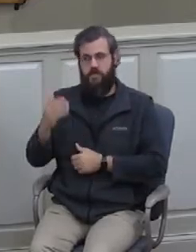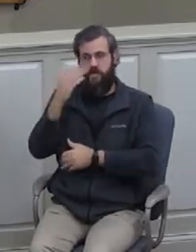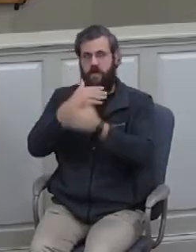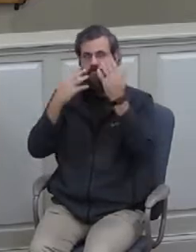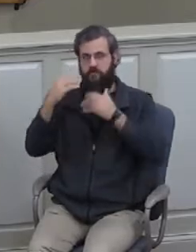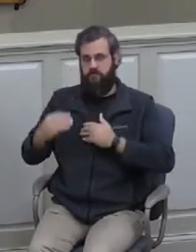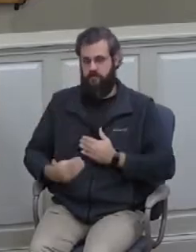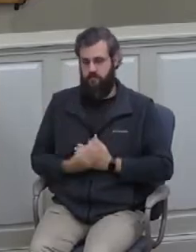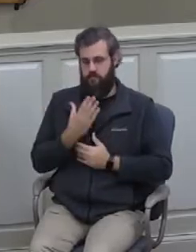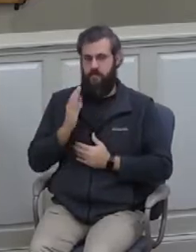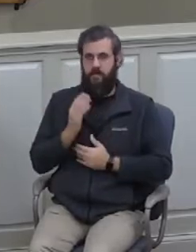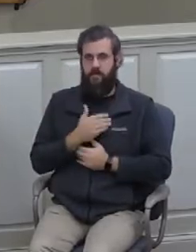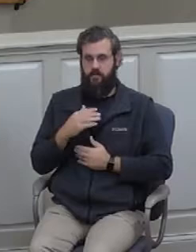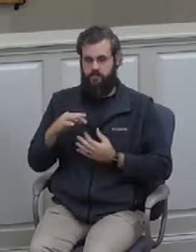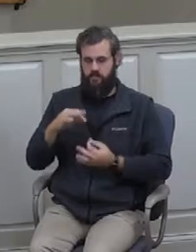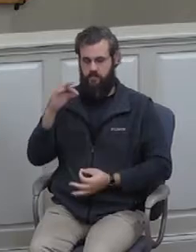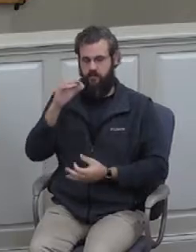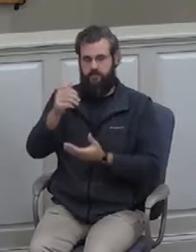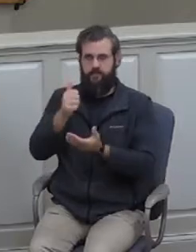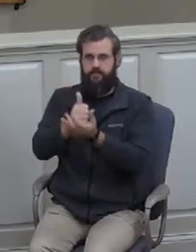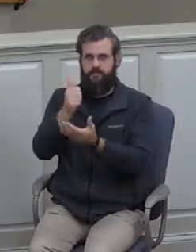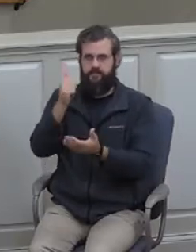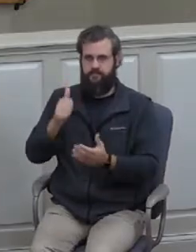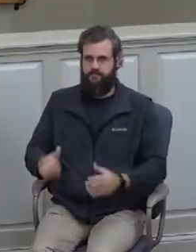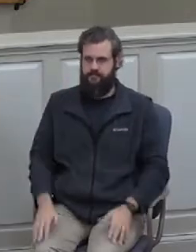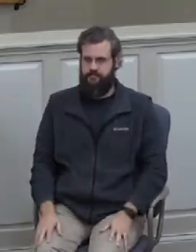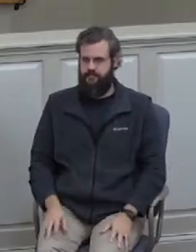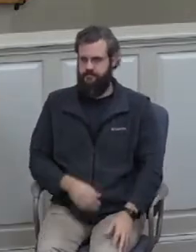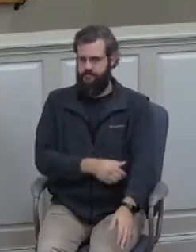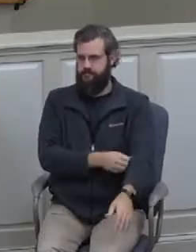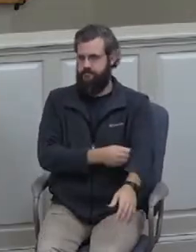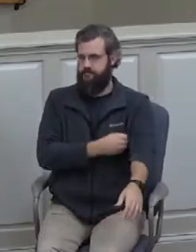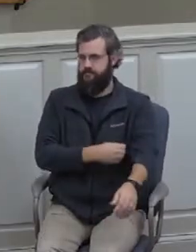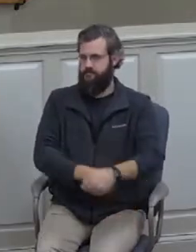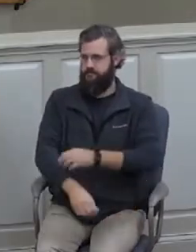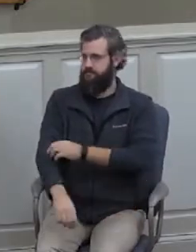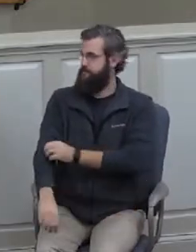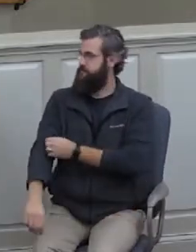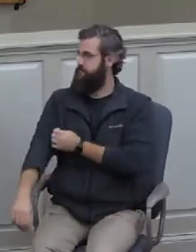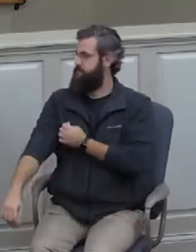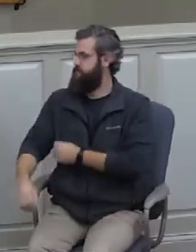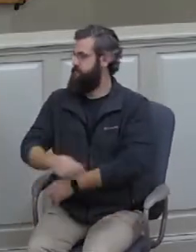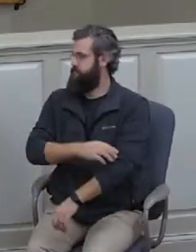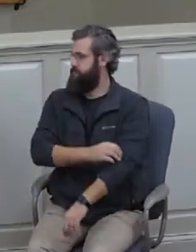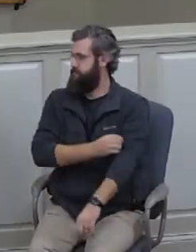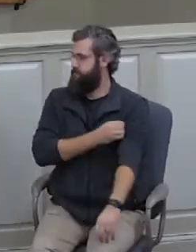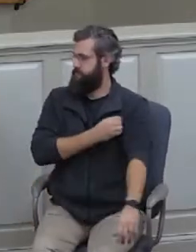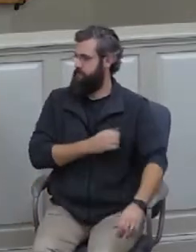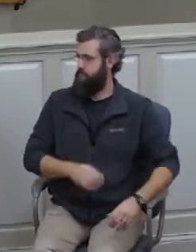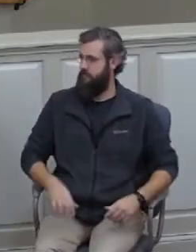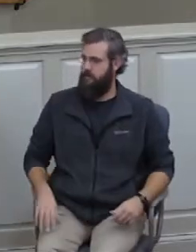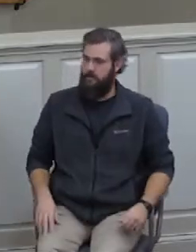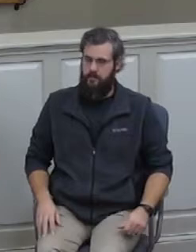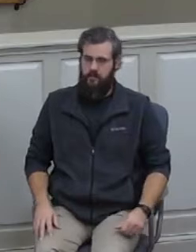soul. Amen. Amen. Well done.